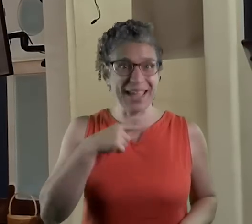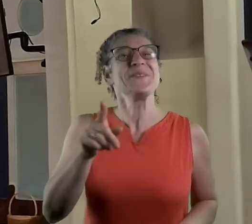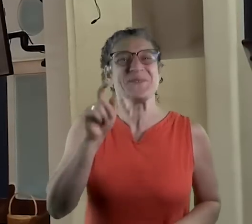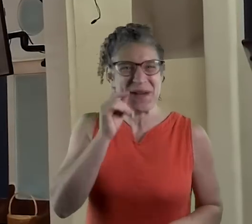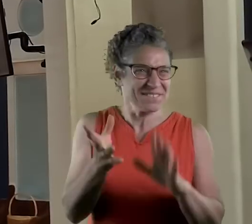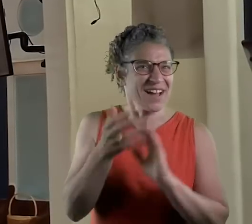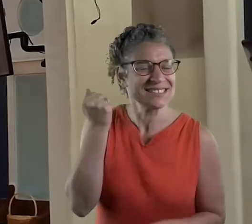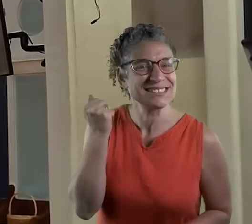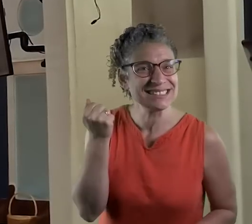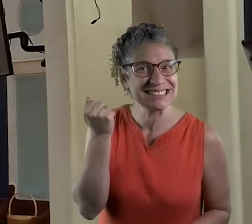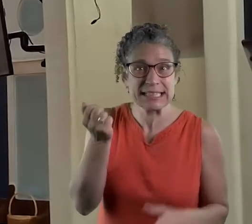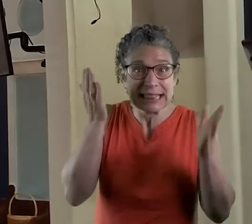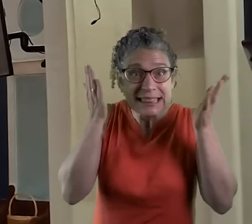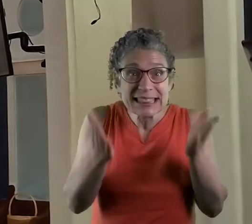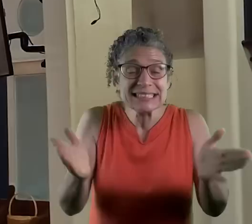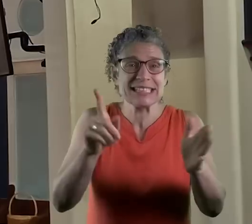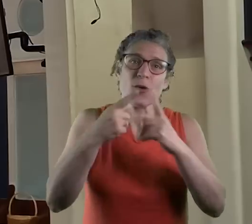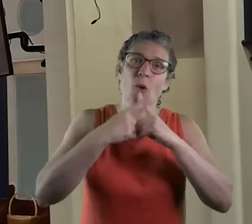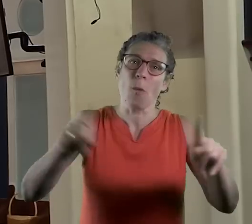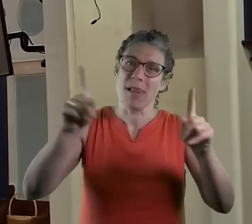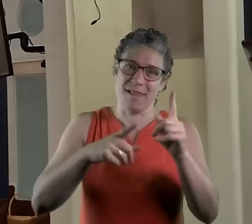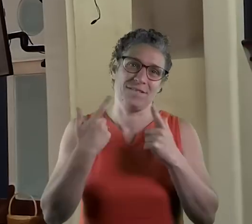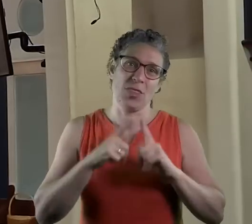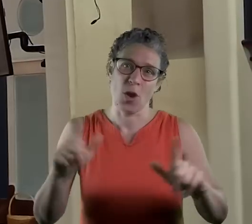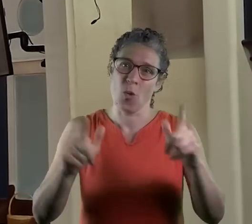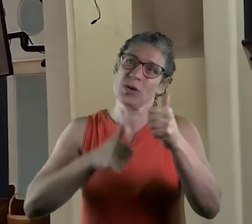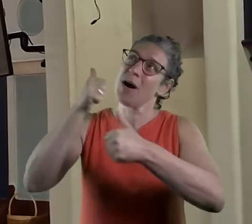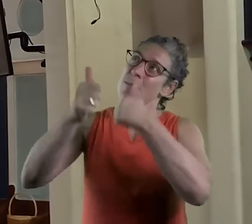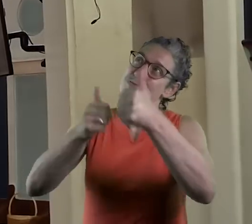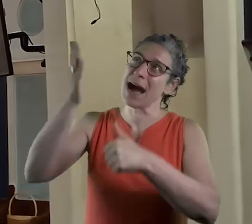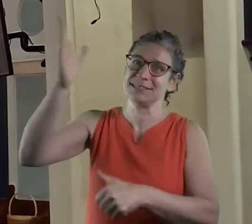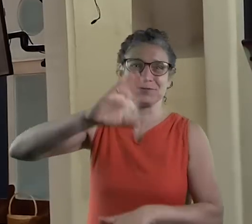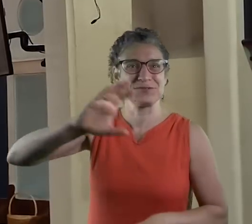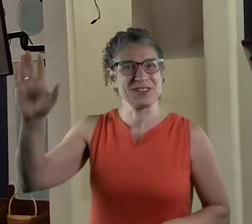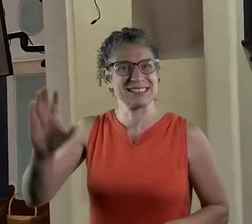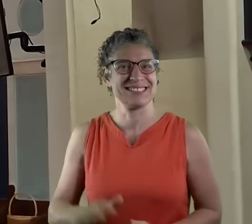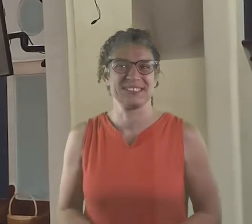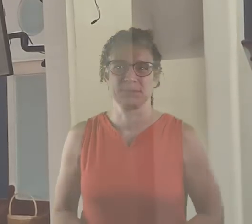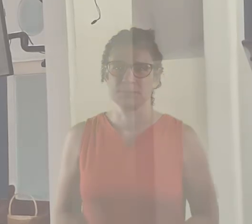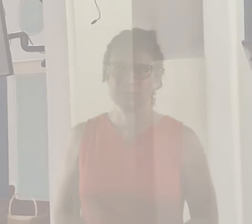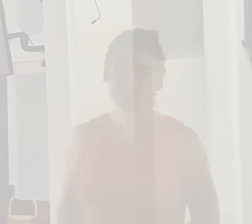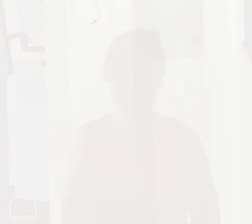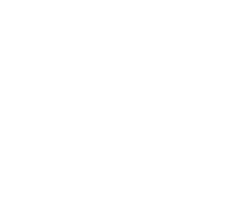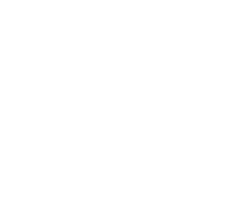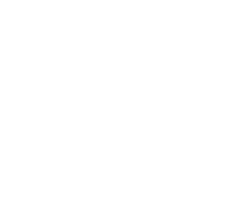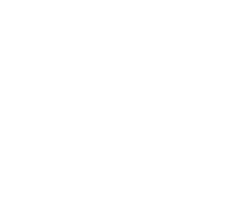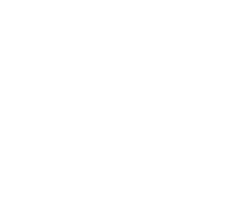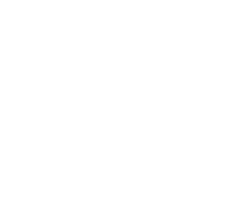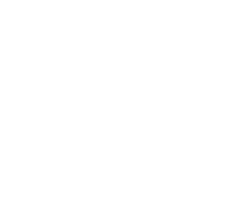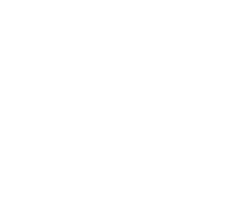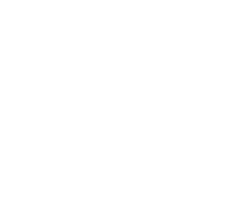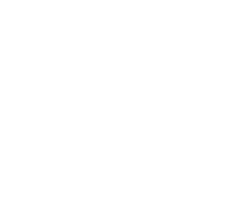will find it. This is the gospel of the Lord. Praise to you, O Christ.